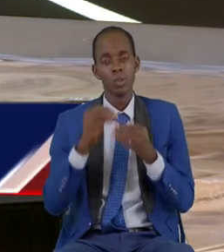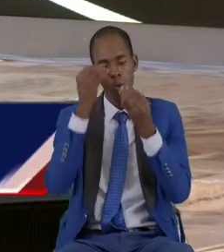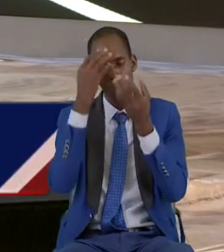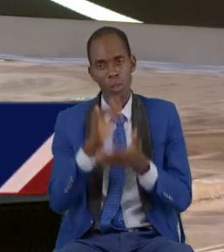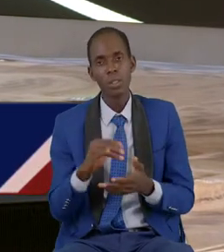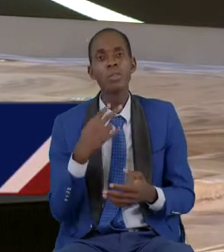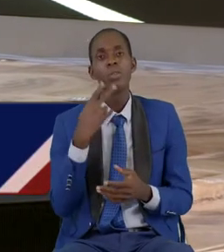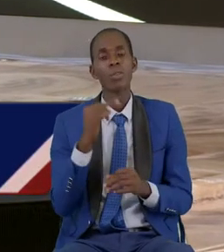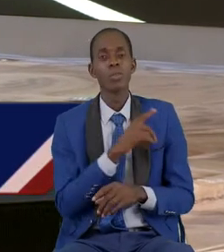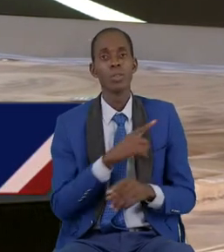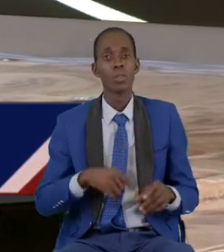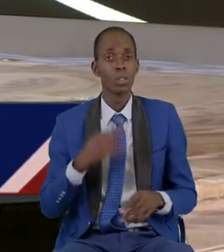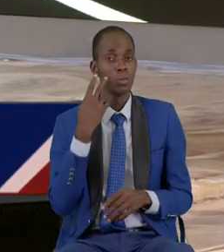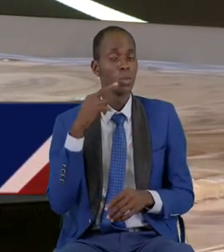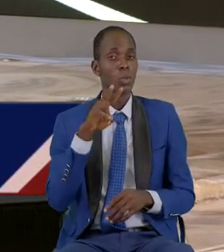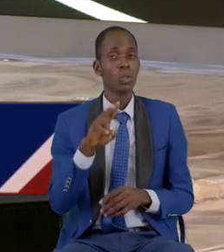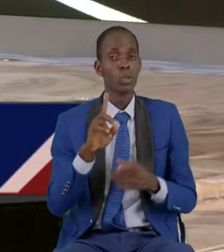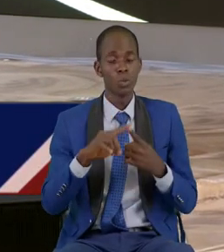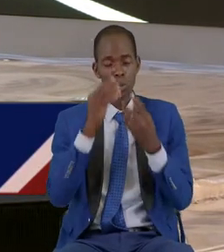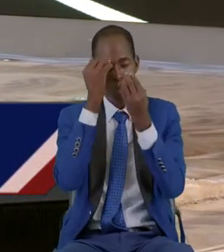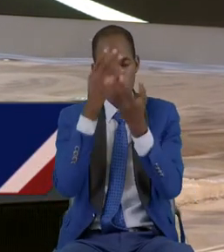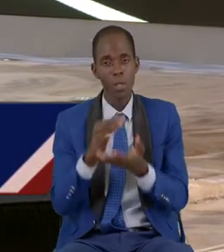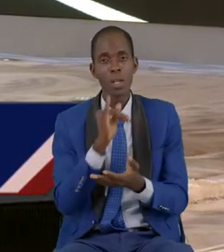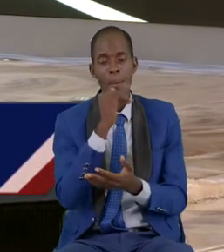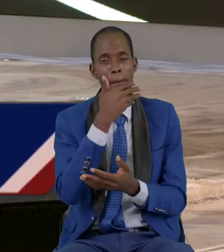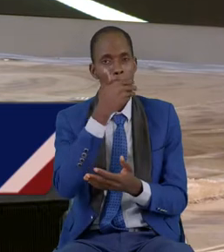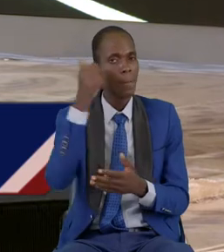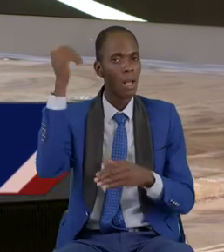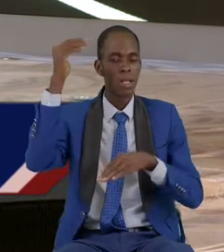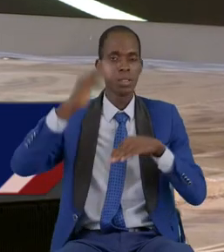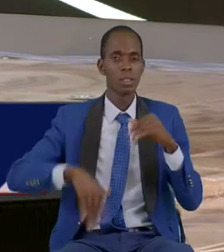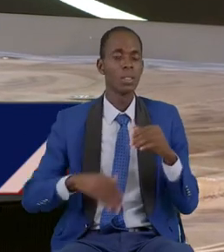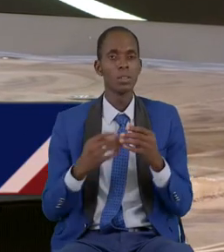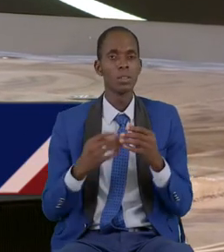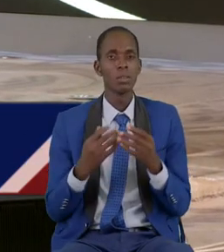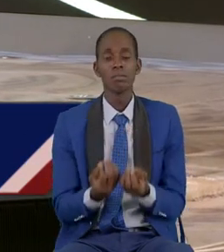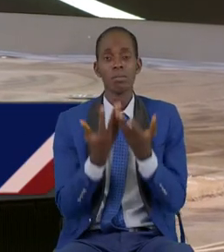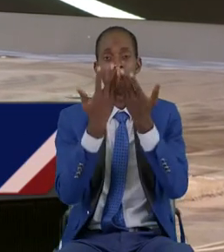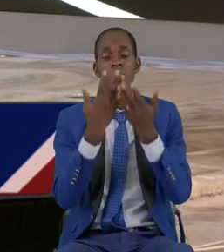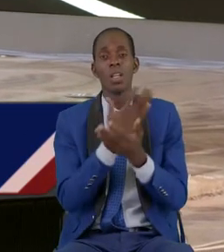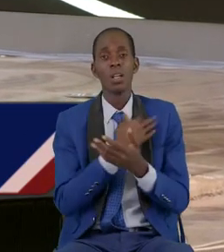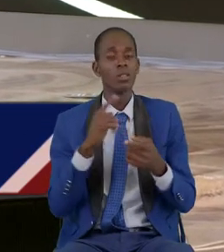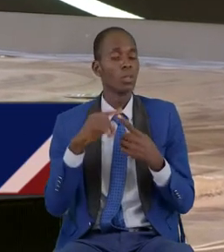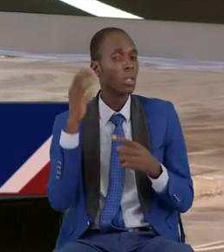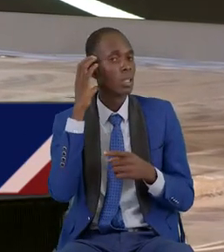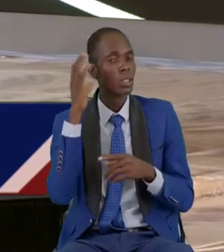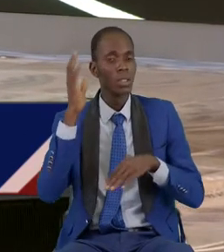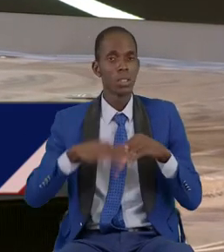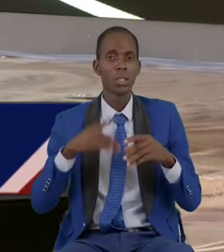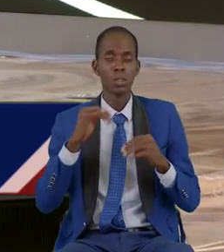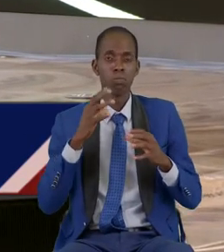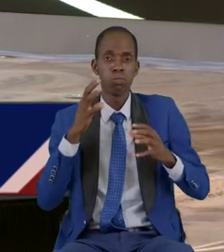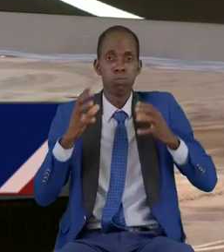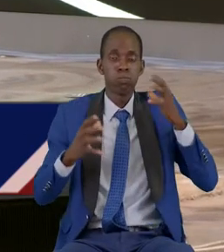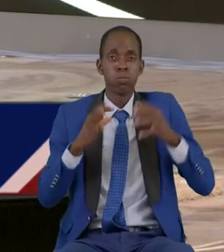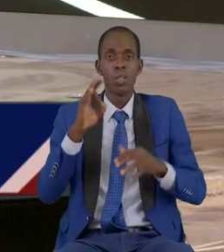to obey is better than sacrifice, and to hearken than the fat of rams." Look at